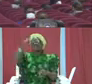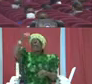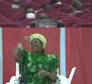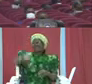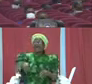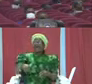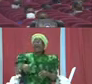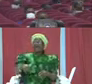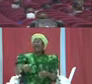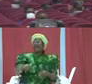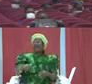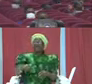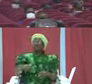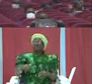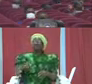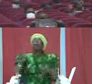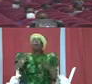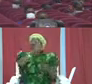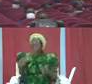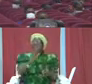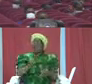So shall it be in Jesus' name.